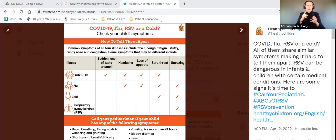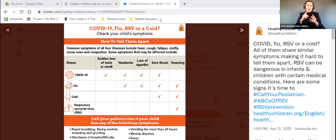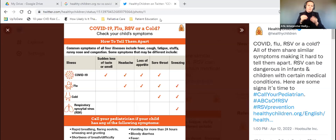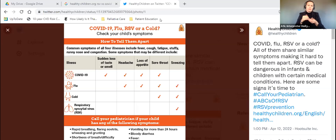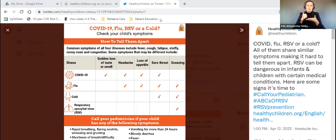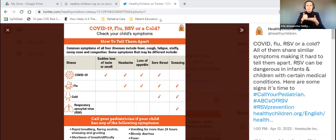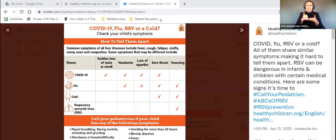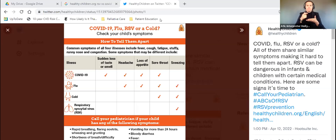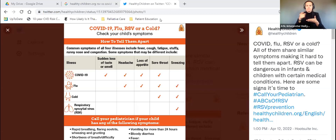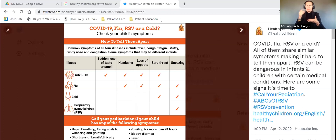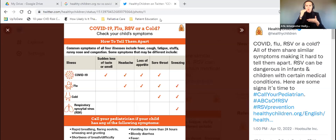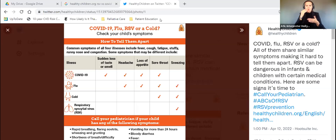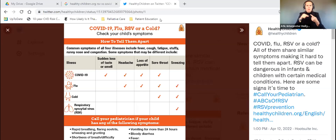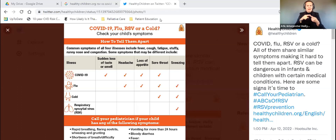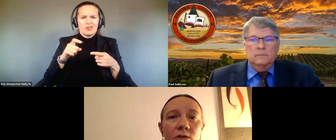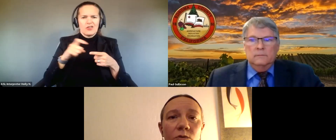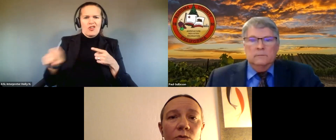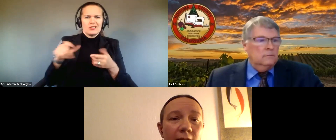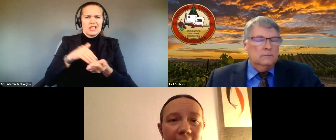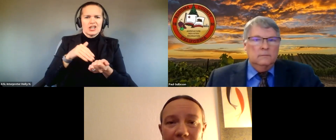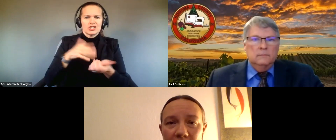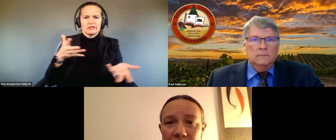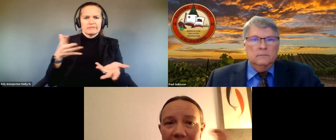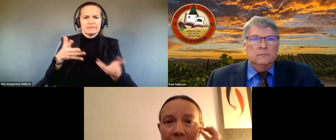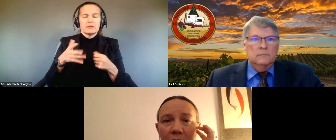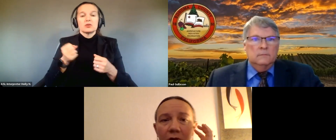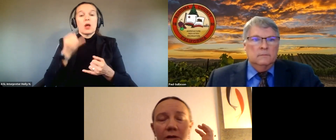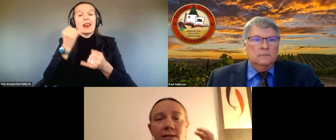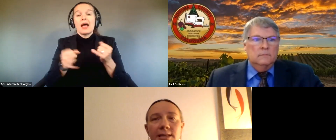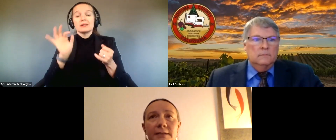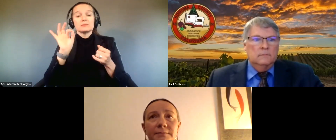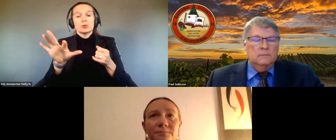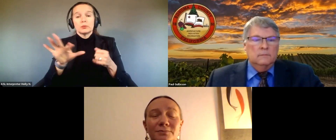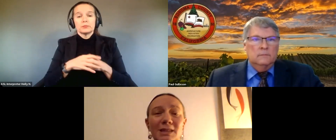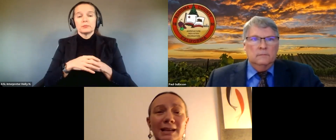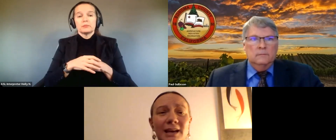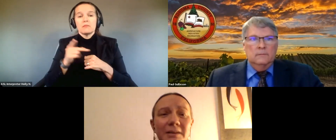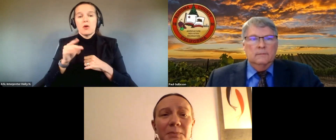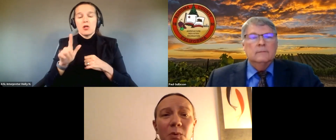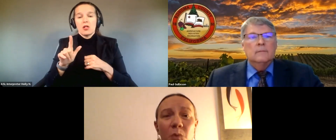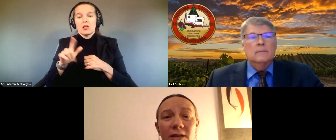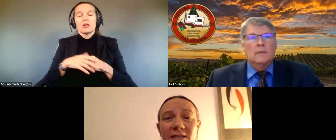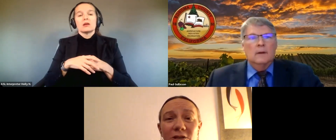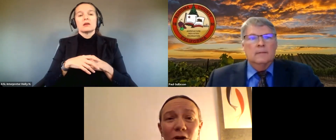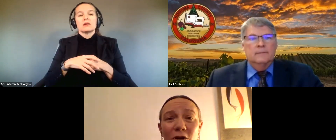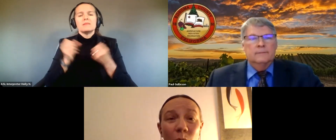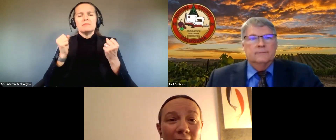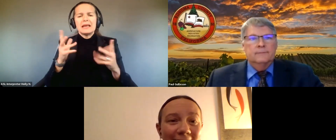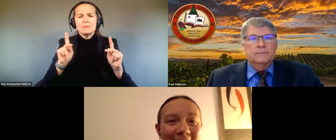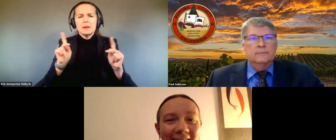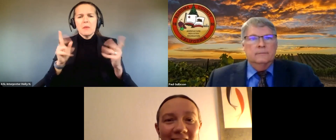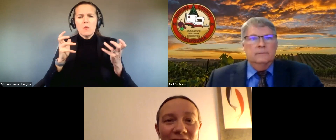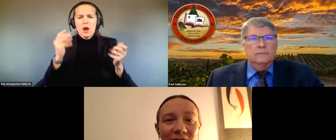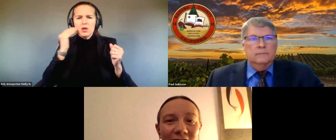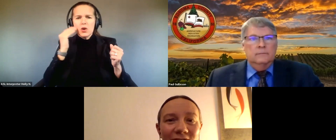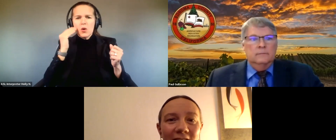doctor. And, you know, the last thing I'll just say, Paul, is that a lot of people want to know what it